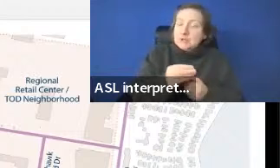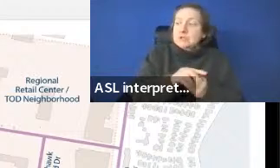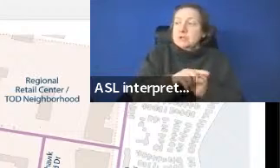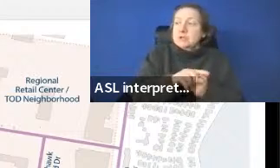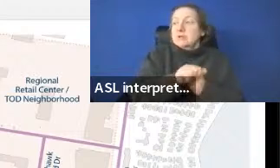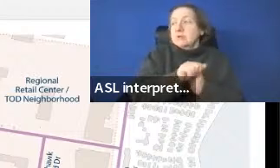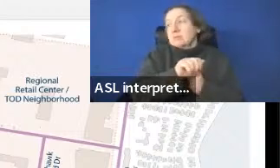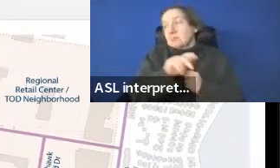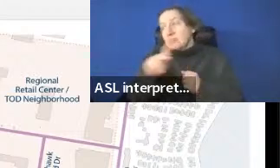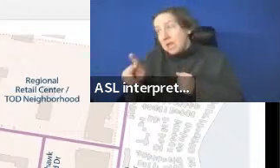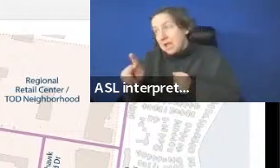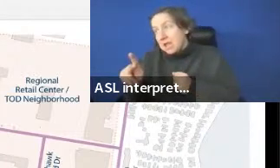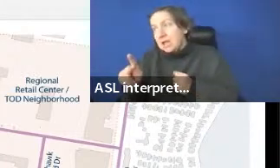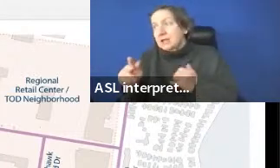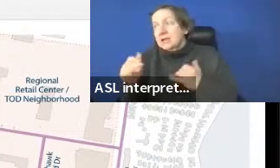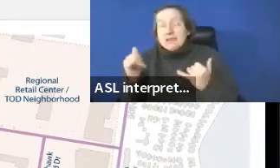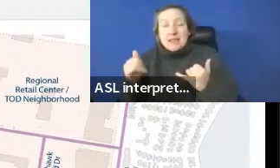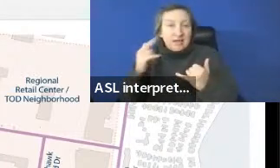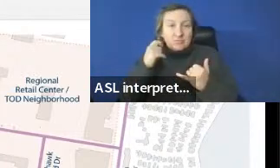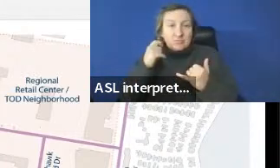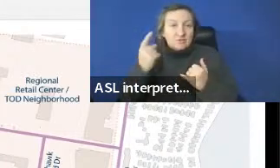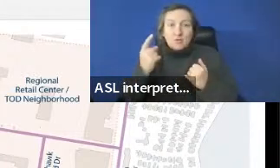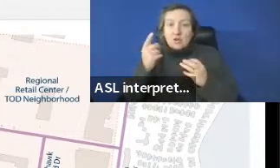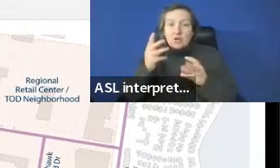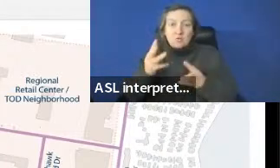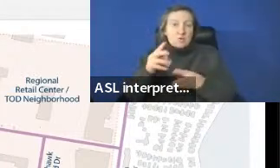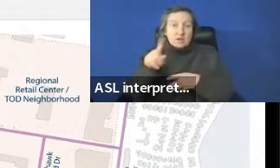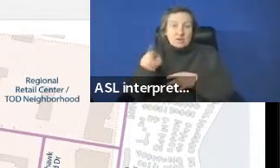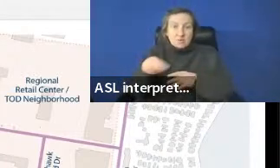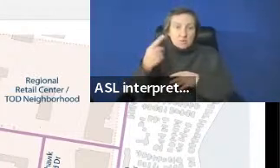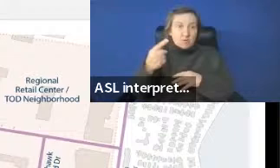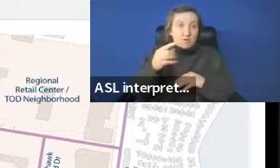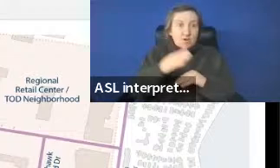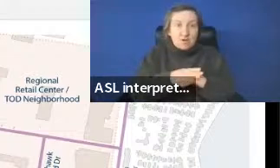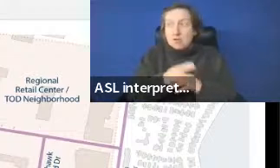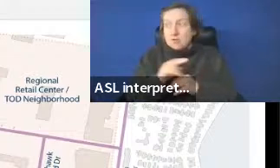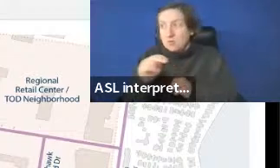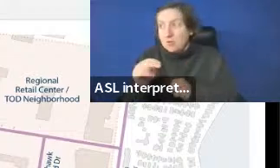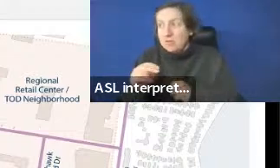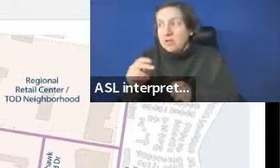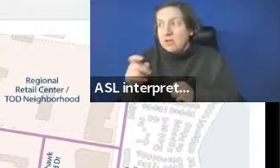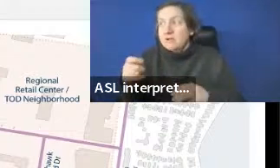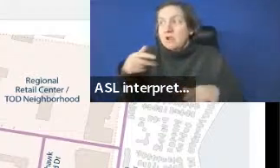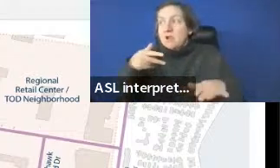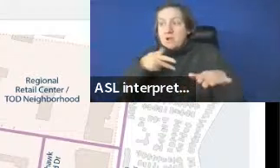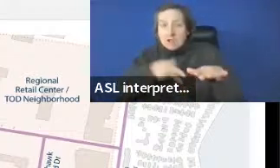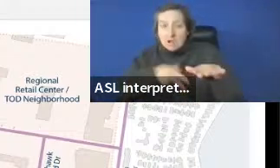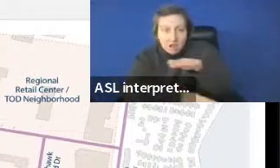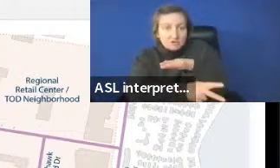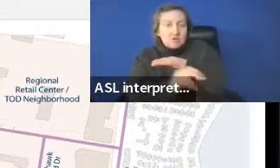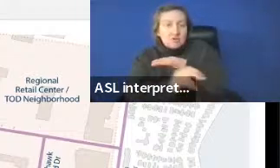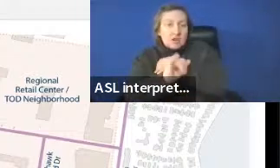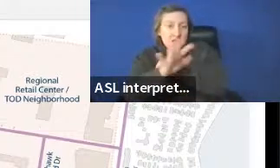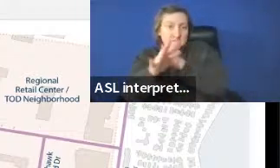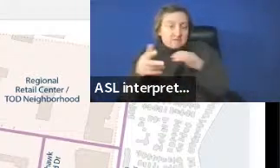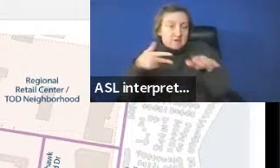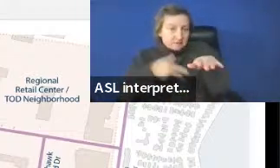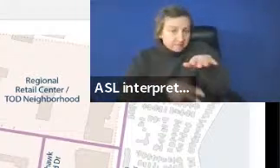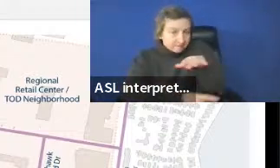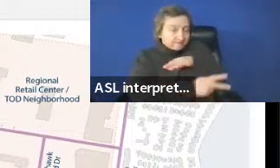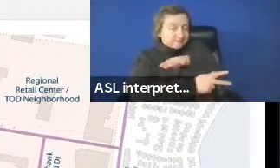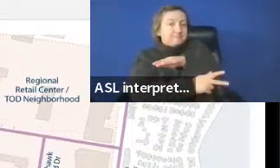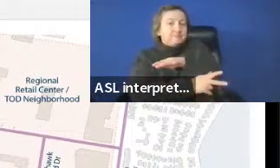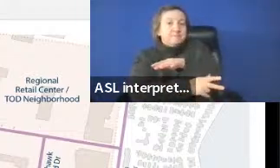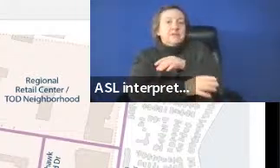back, and now because it's one way only northbound, I come underneath I-5, I get on